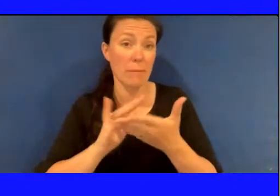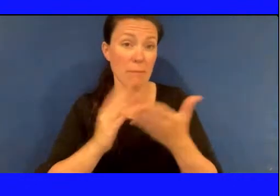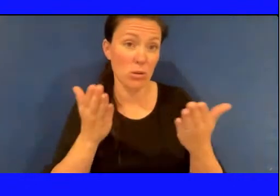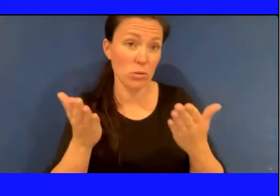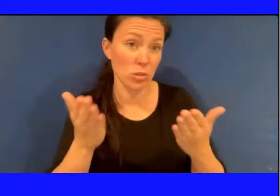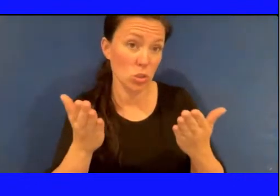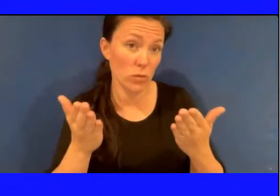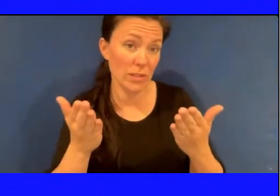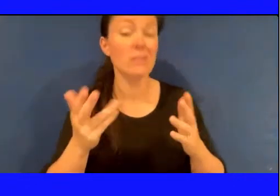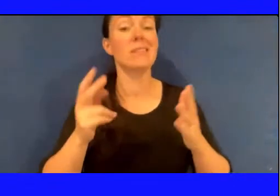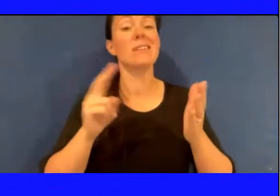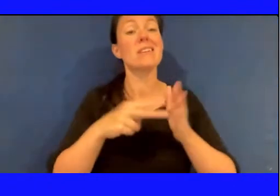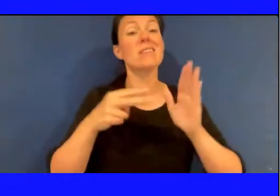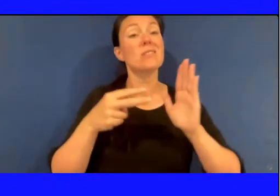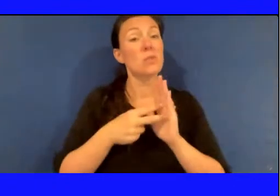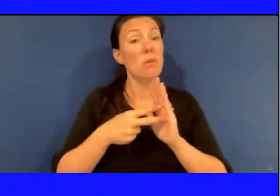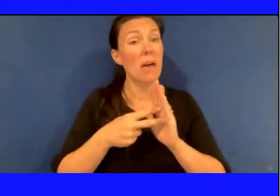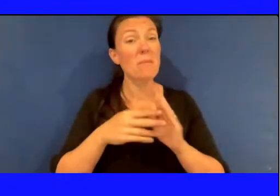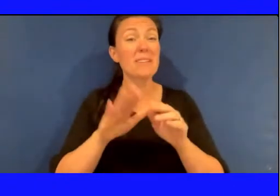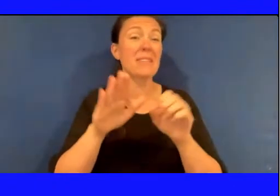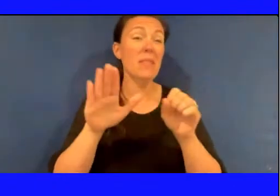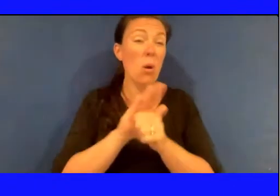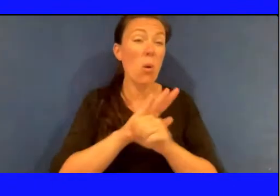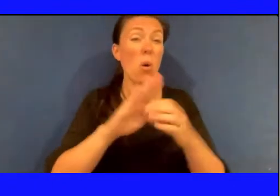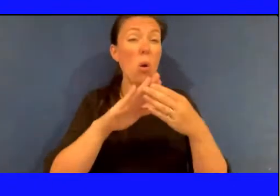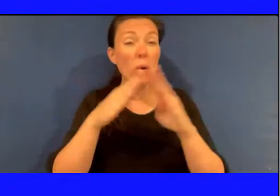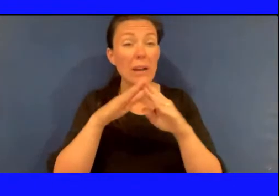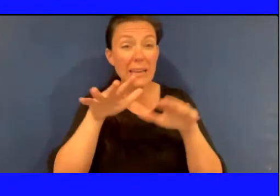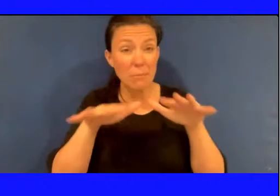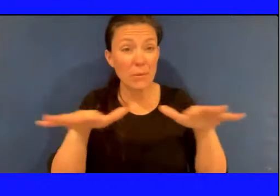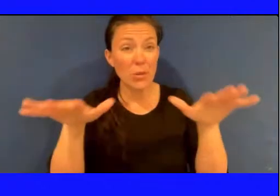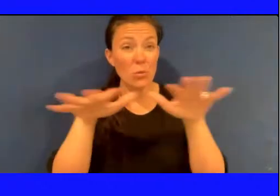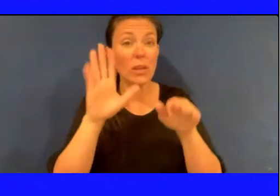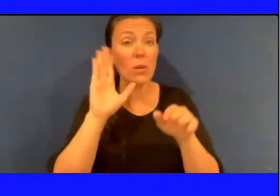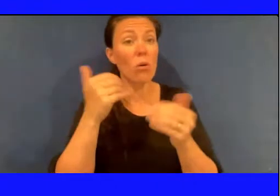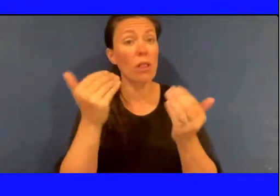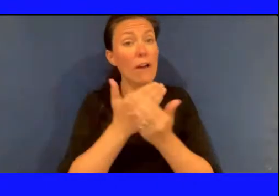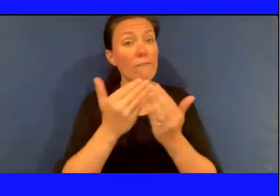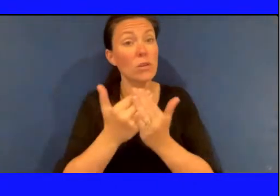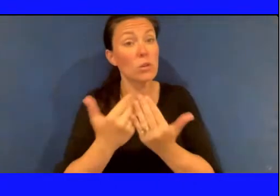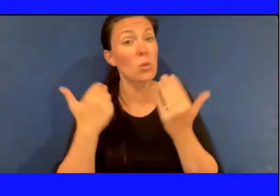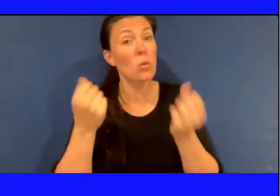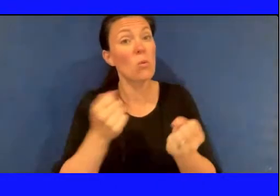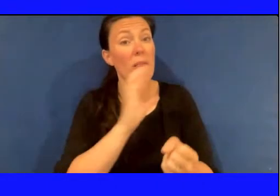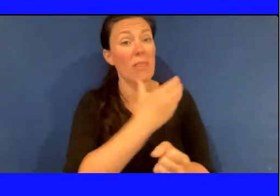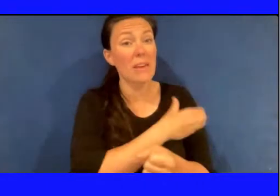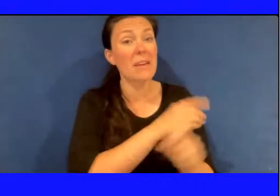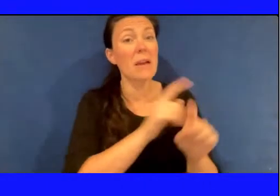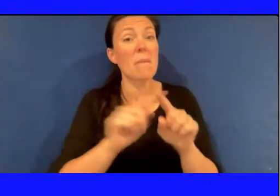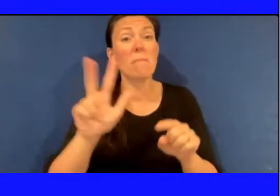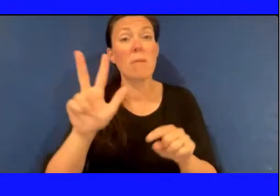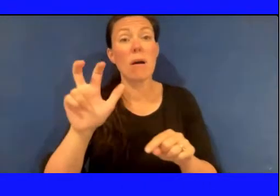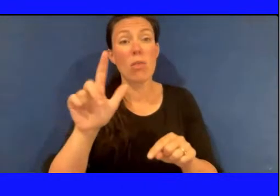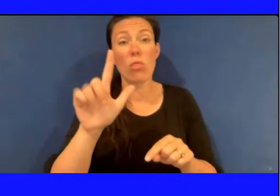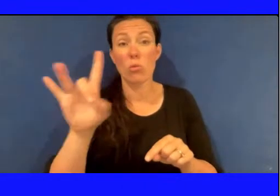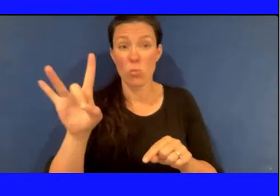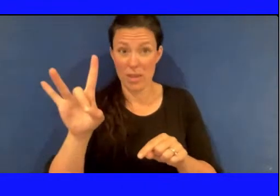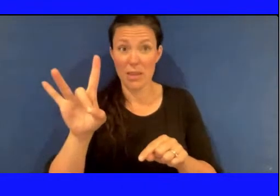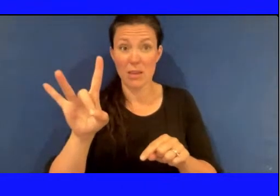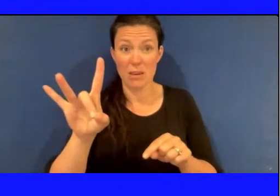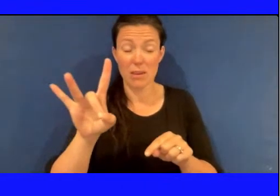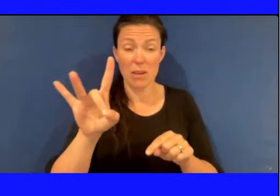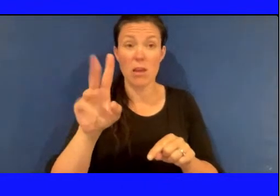not only will the entire community get to have a new health clinic, but 328 units